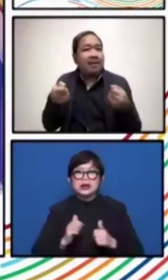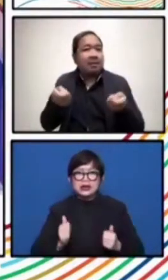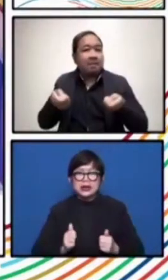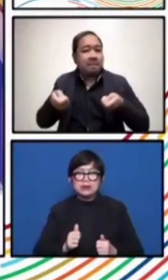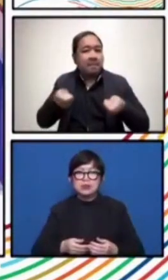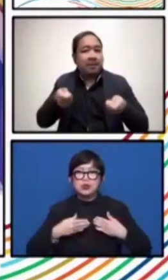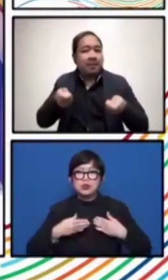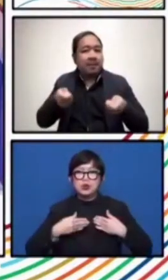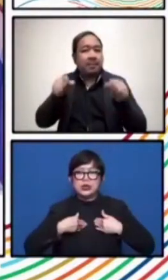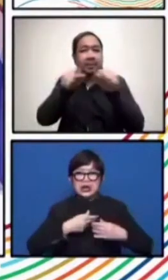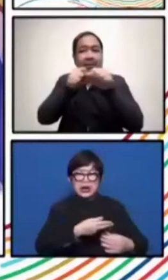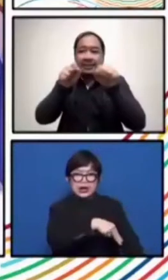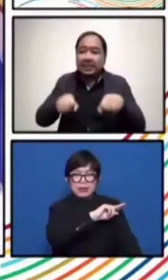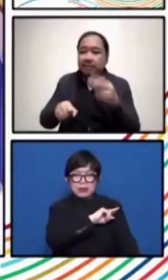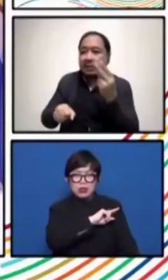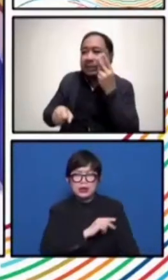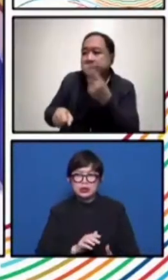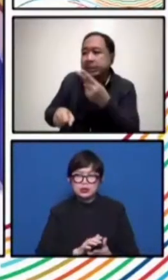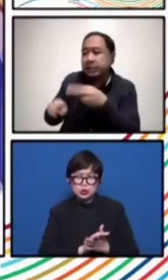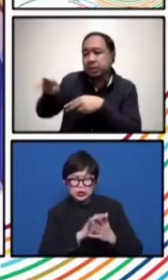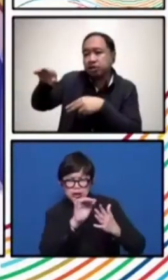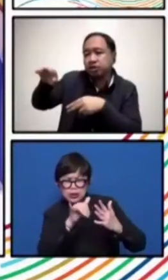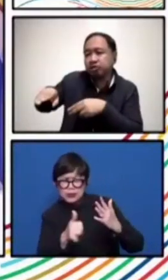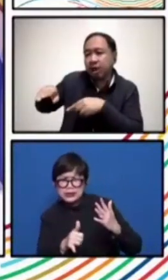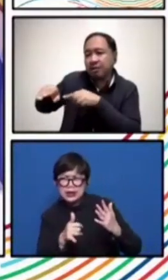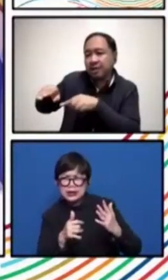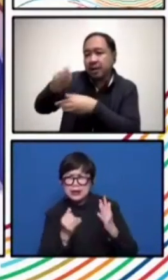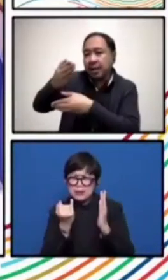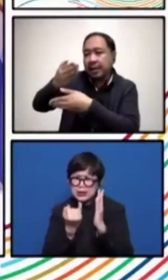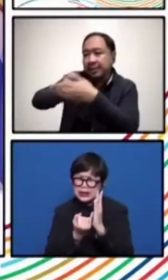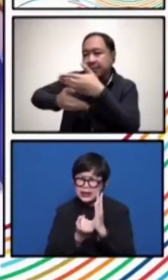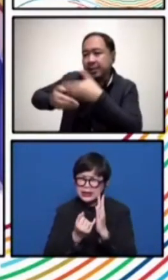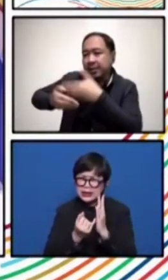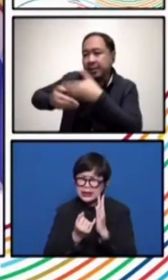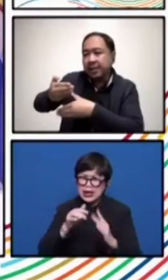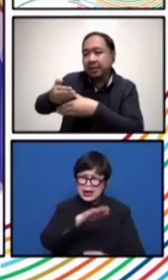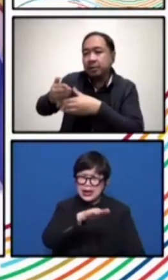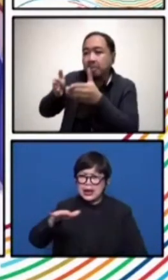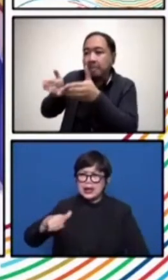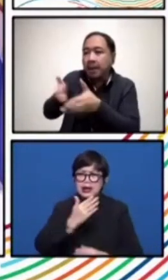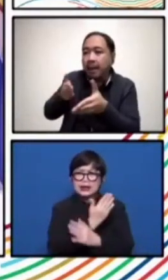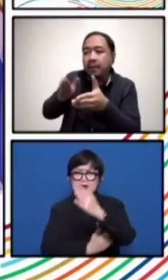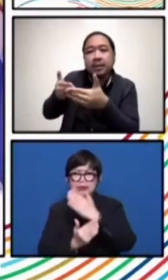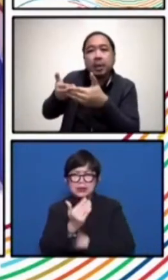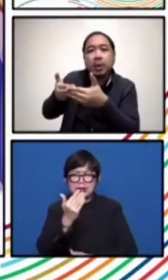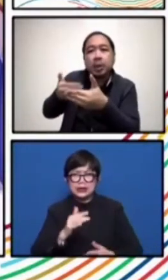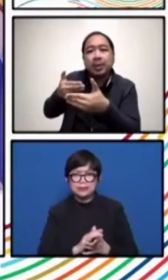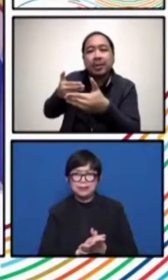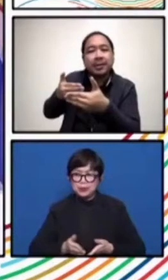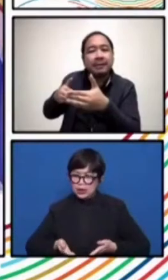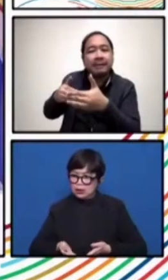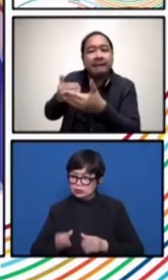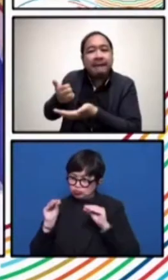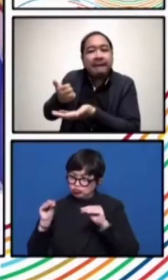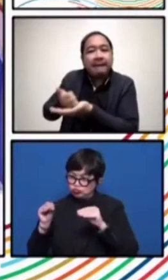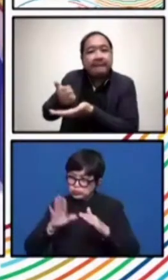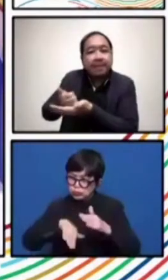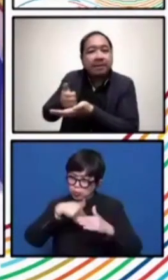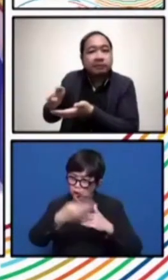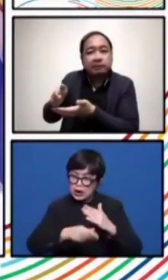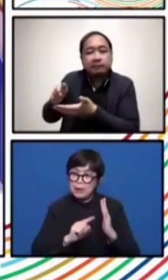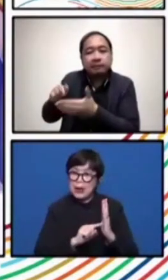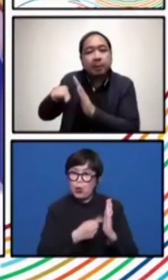attired with a disability early intervention programs and support to the family can be provided